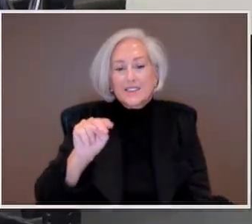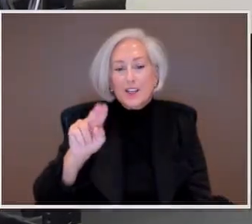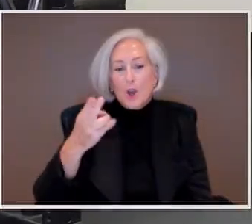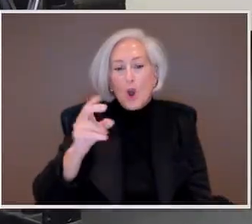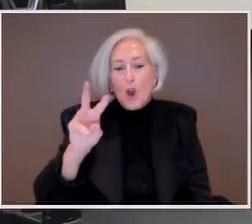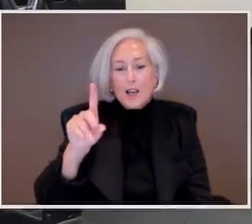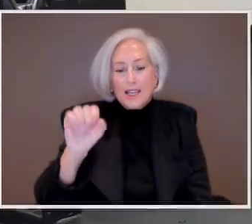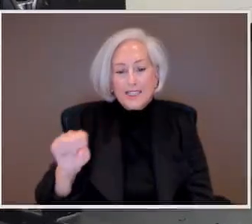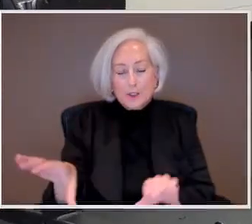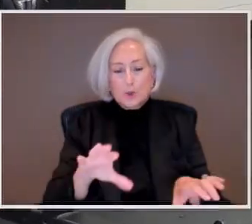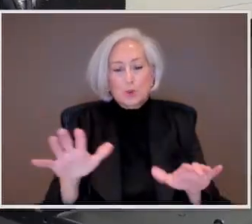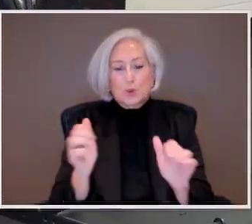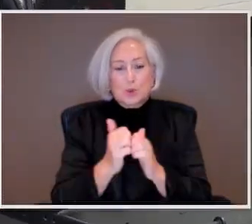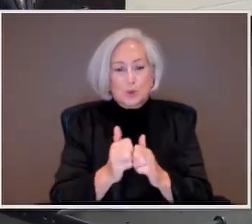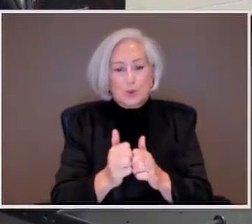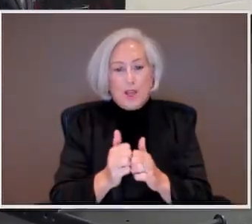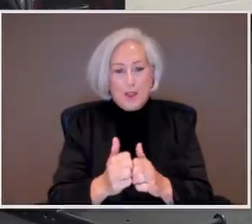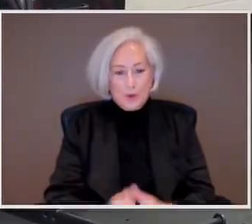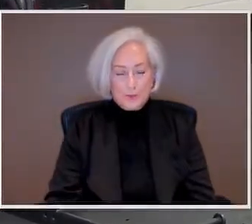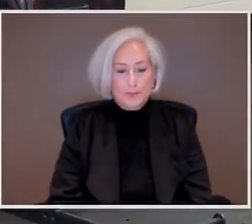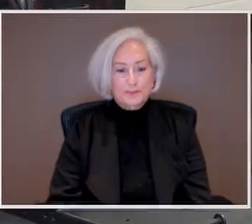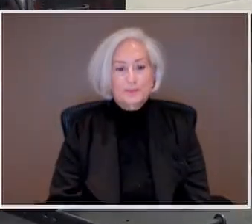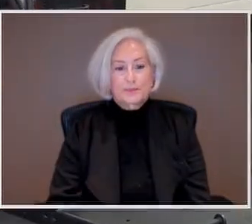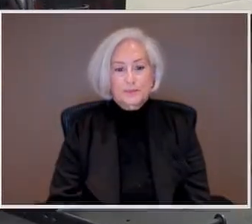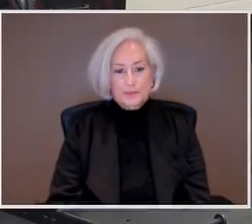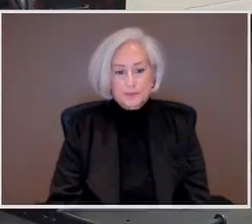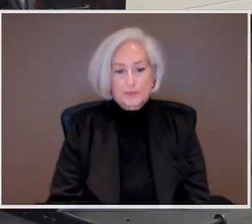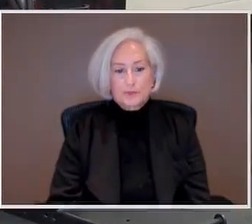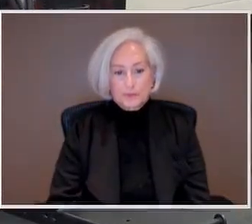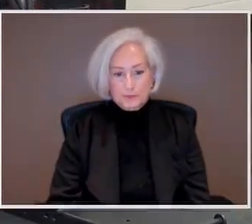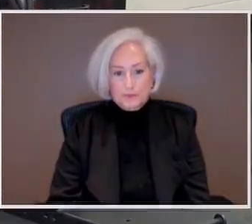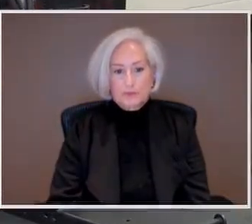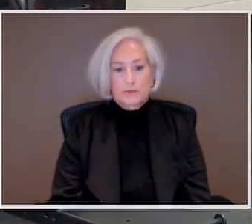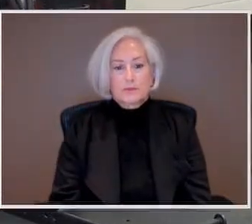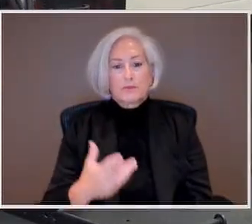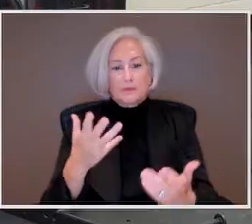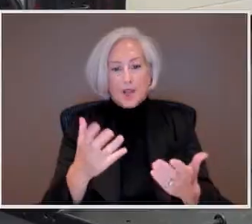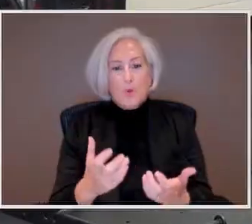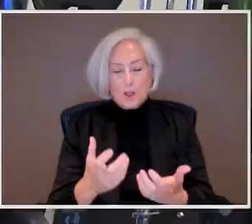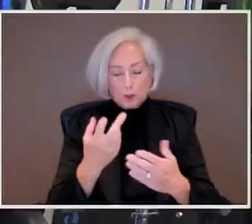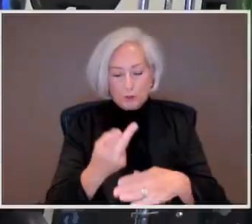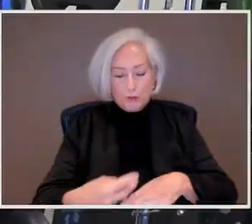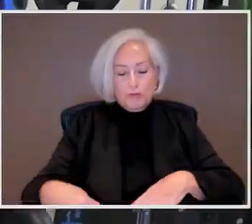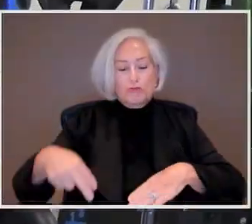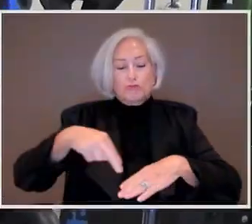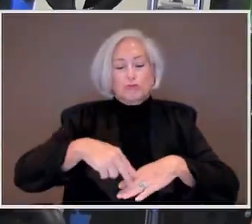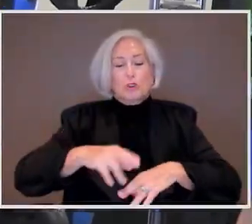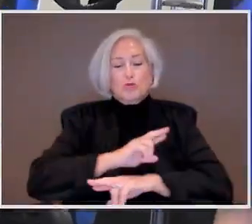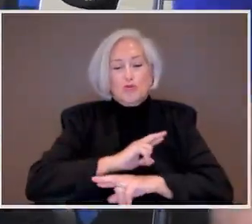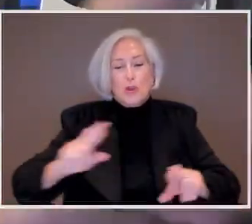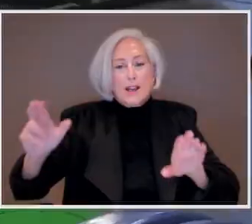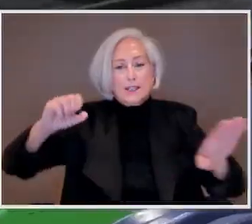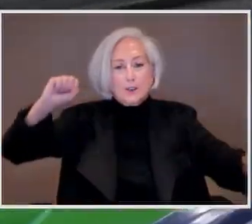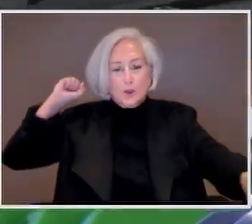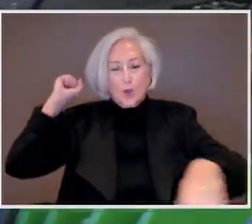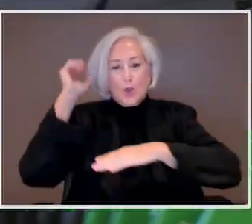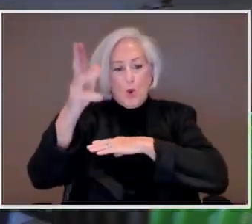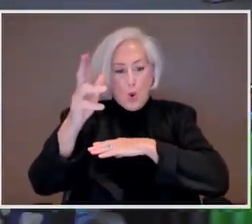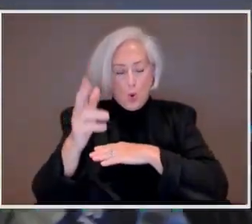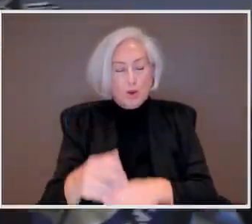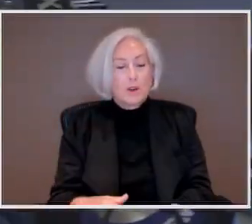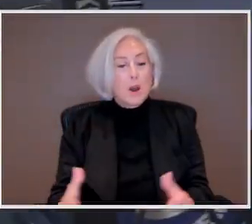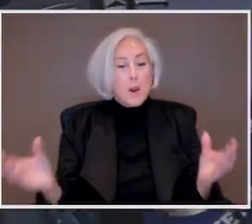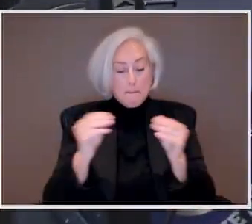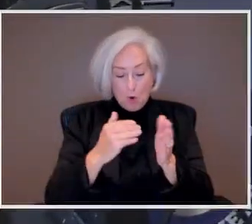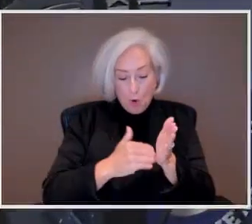I want you to get up and get it and get ready to throw it. Sounds good. My thought was the more often I can do it, the quicker the process